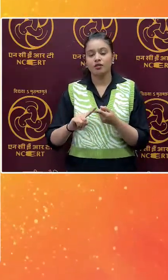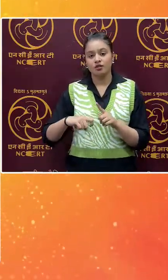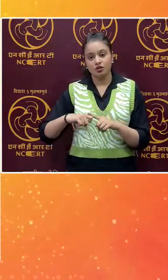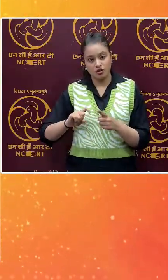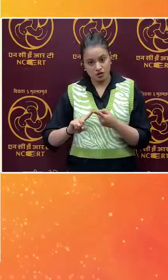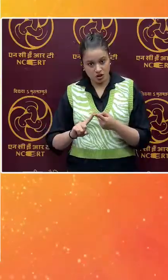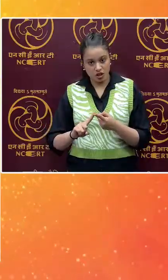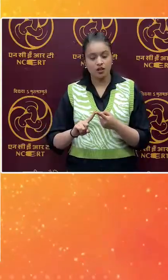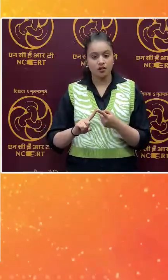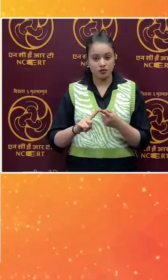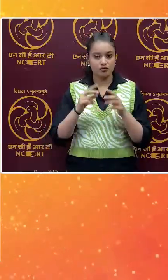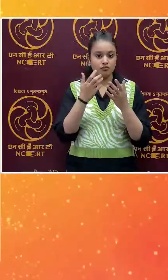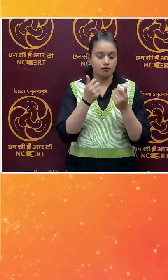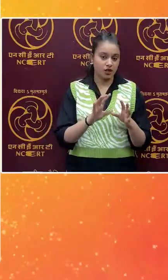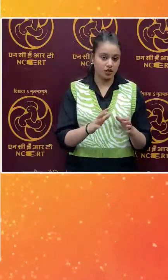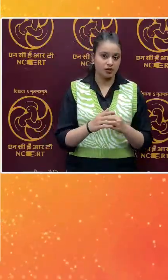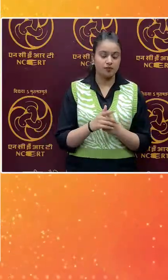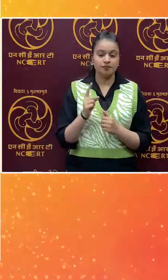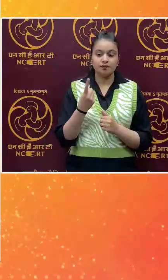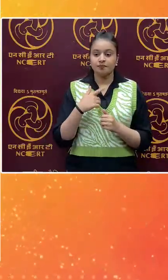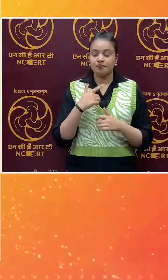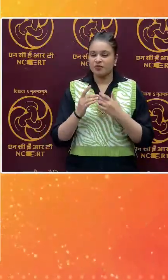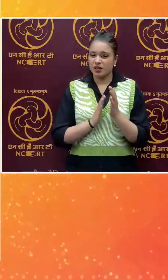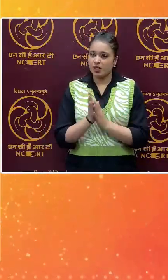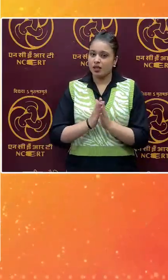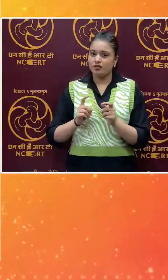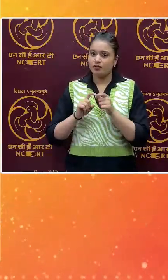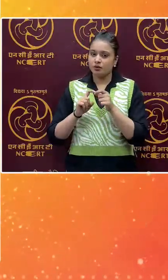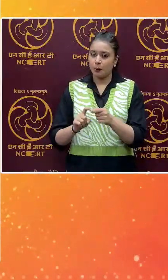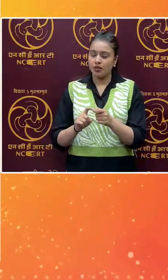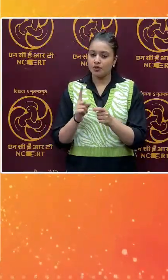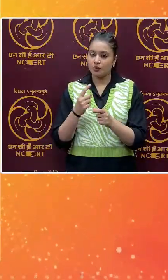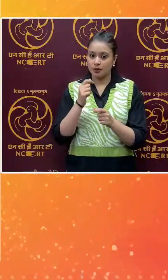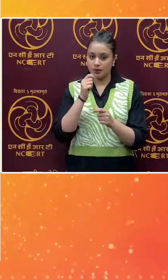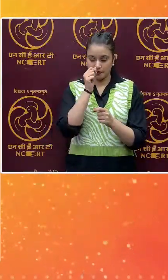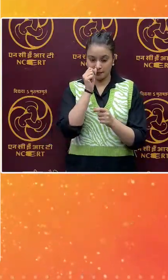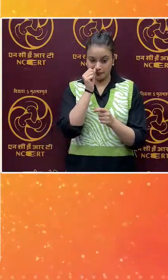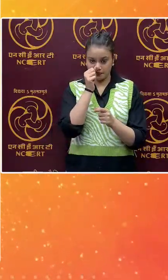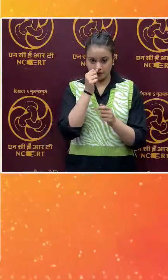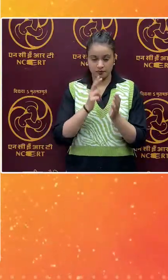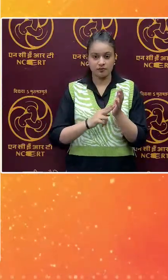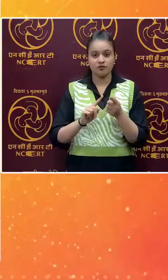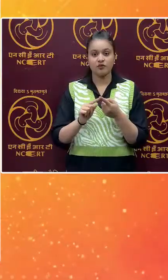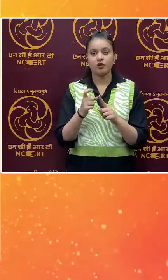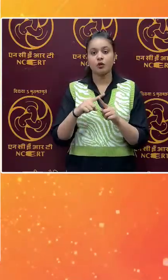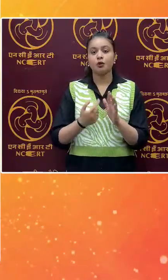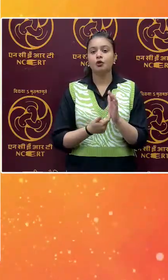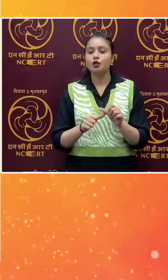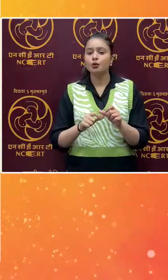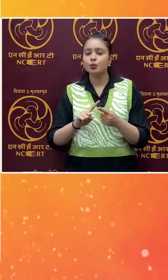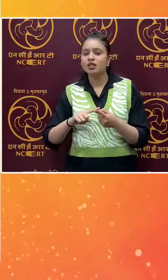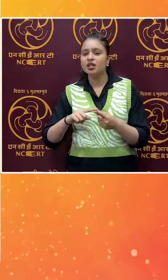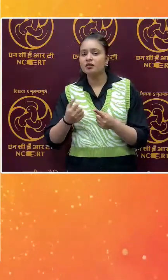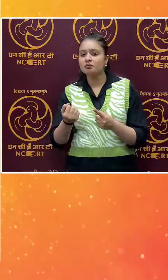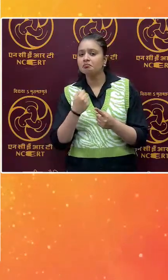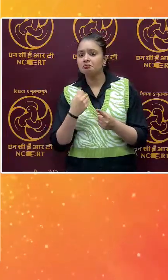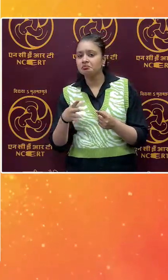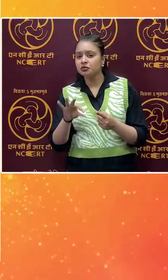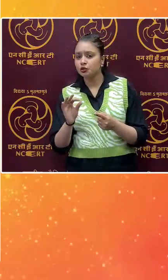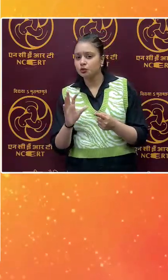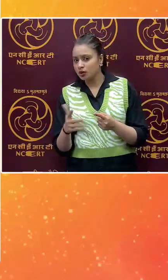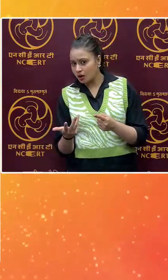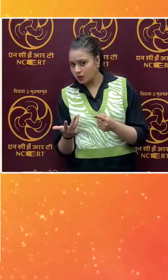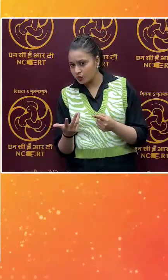a curiosity. Number one, that how he came into the nuclear energy. Number one. Number two,